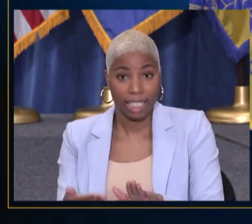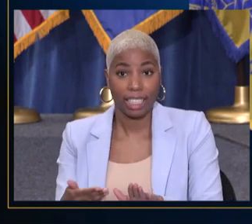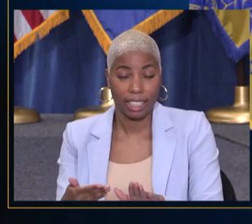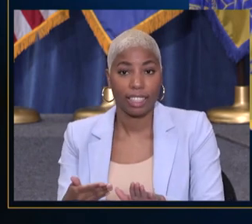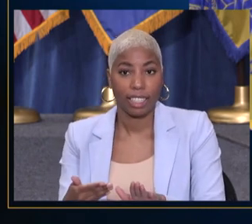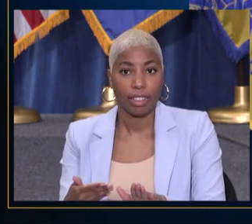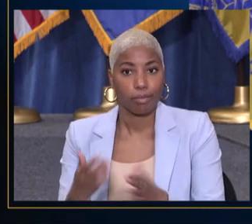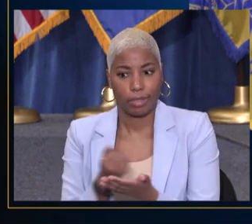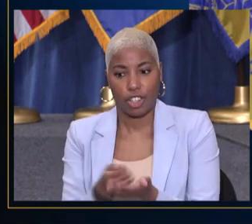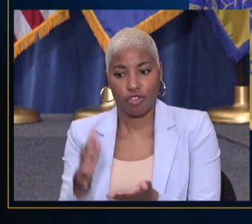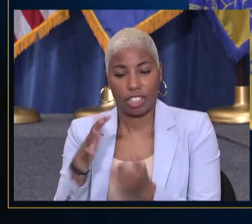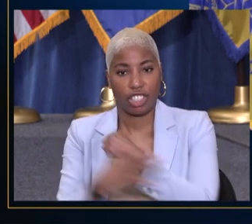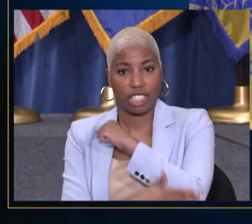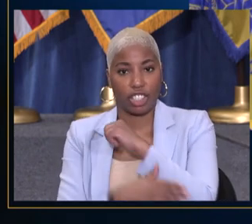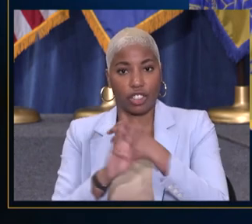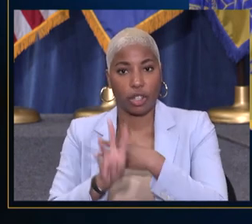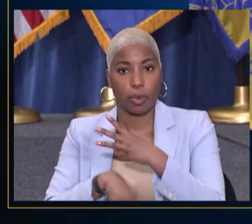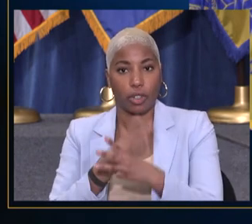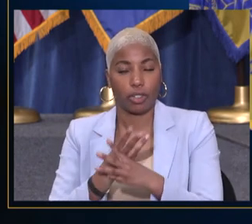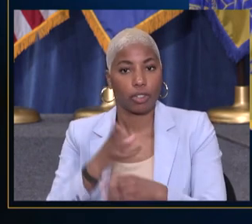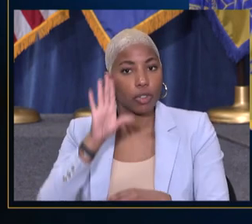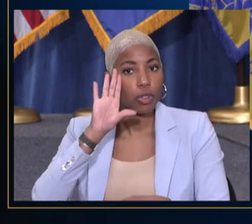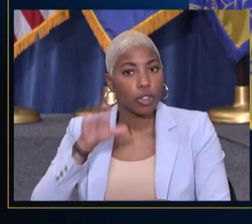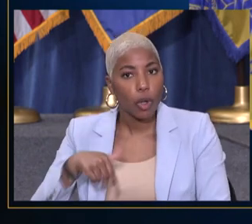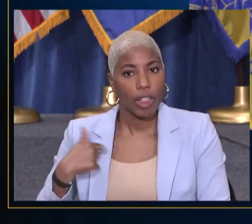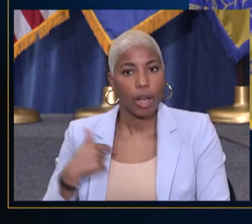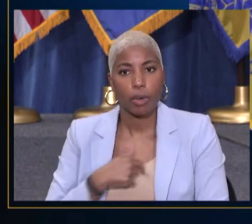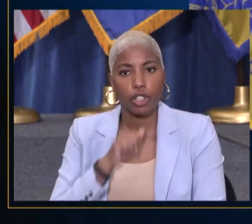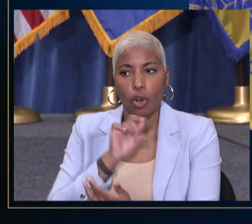in the world, is because we know we don't reach into communities